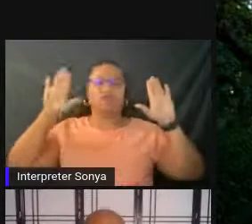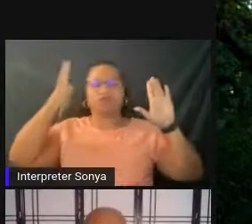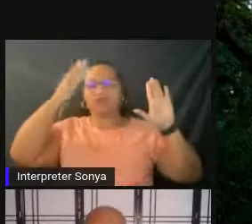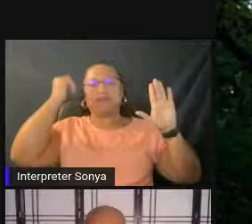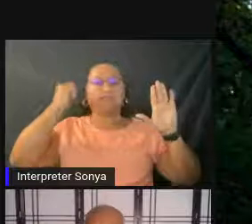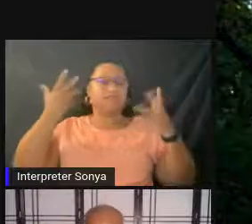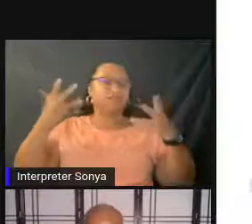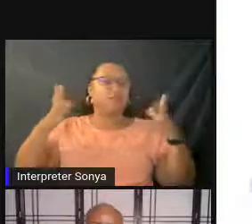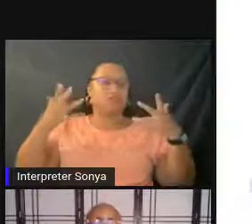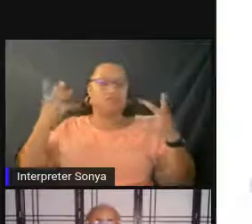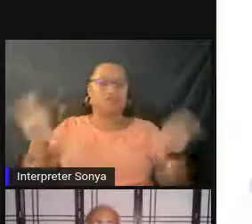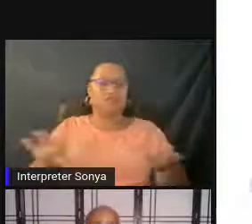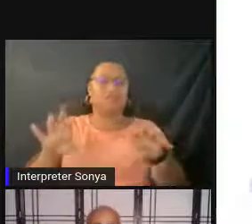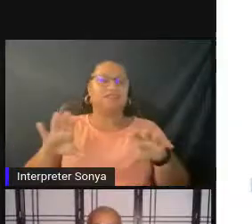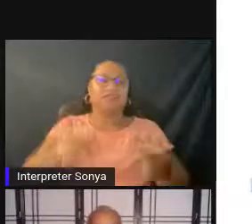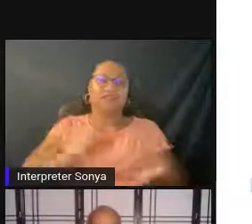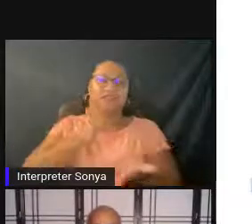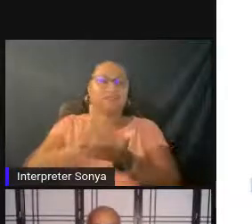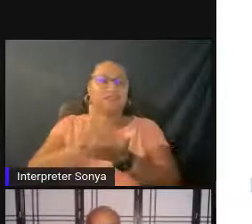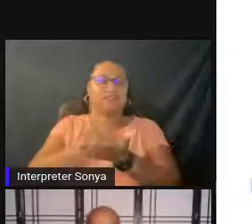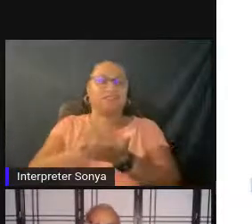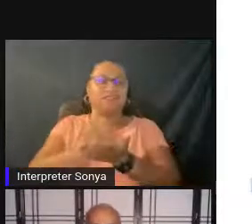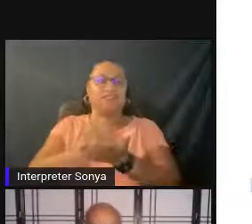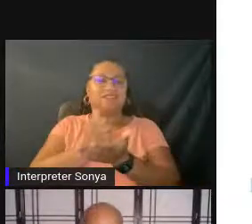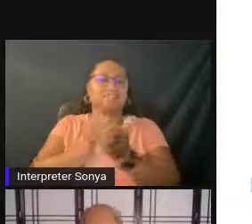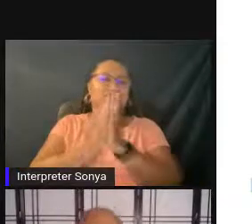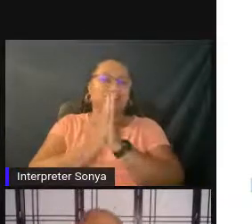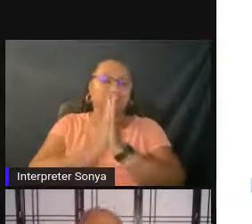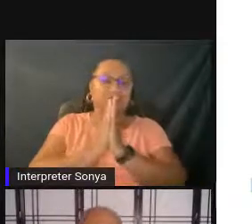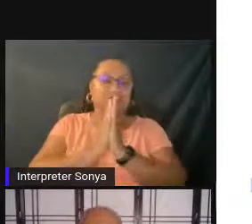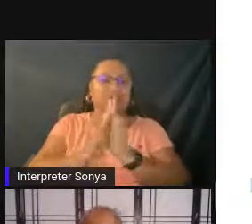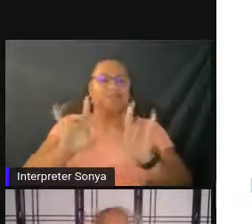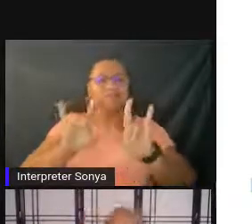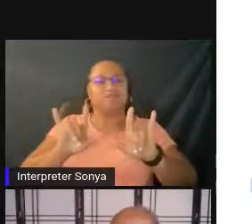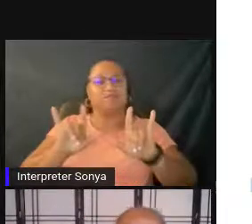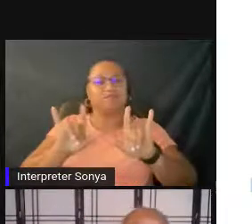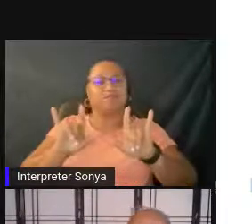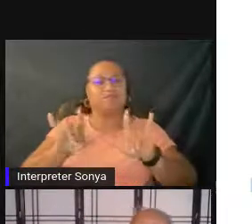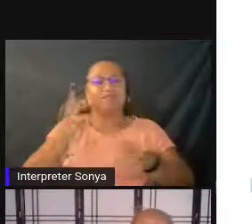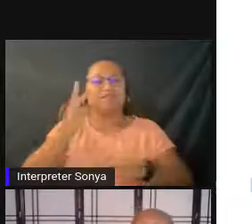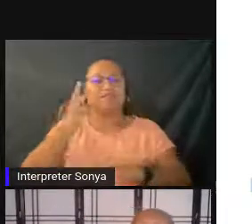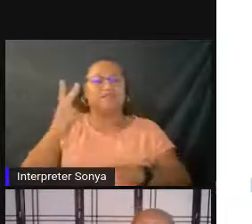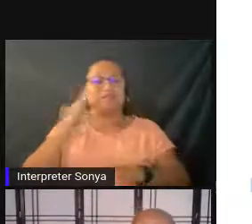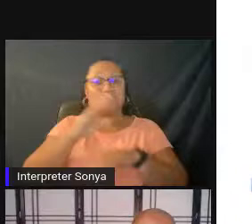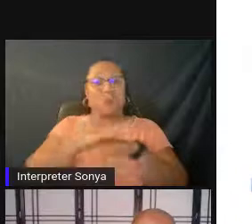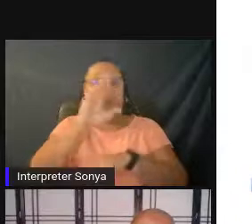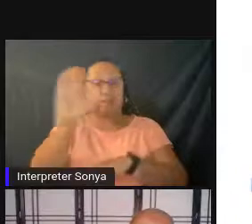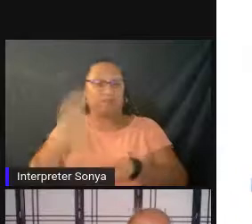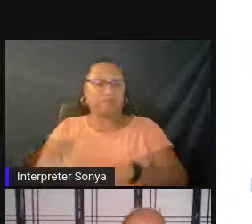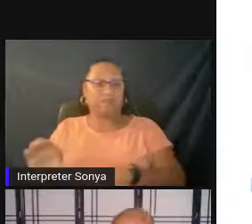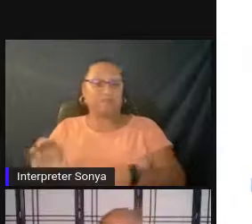so it is. Namaste, greetings, much love and appreciation. See you in Zoom.